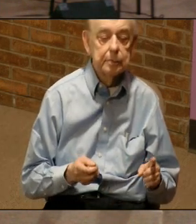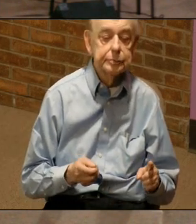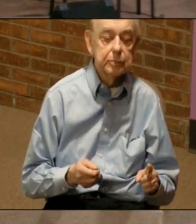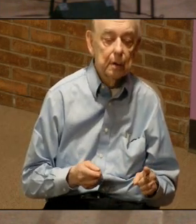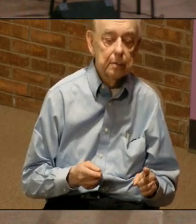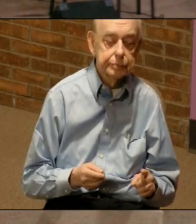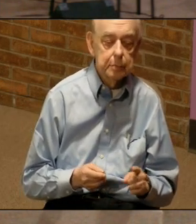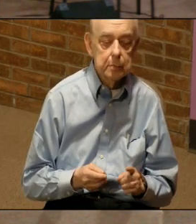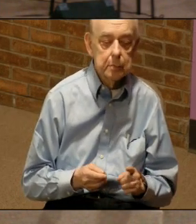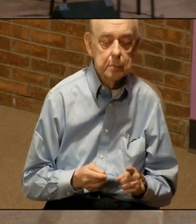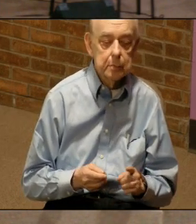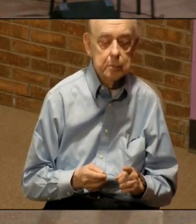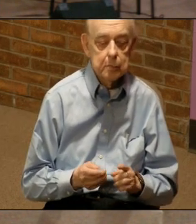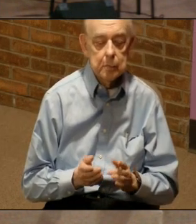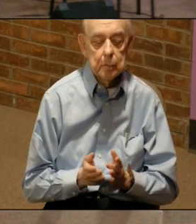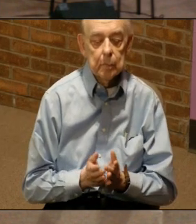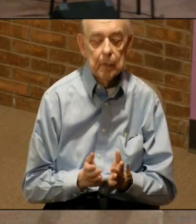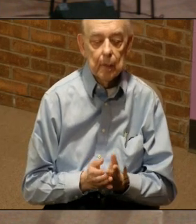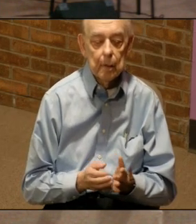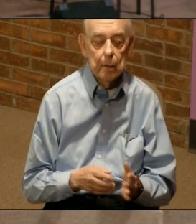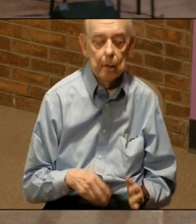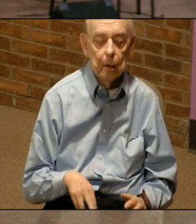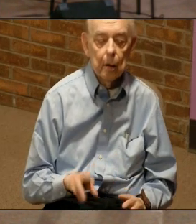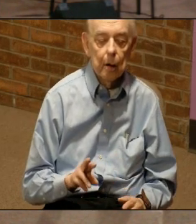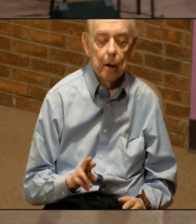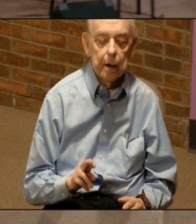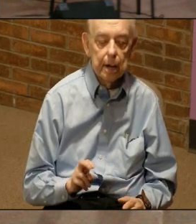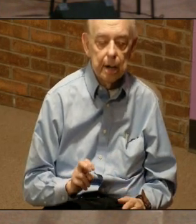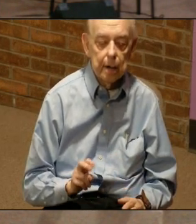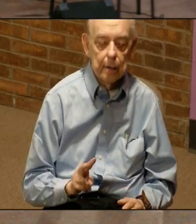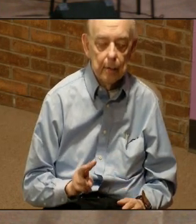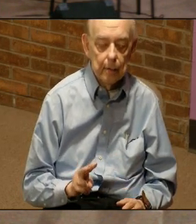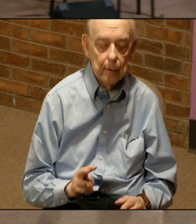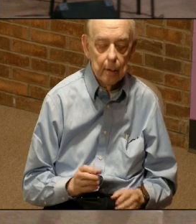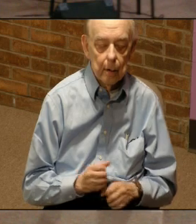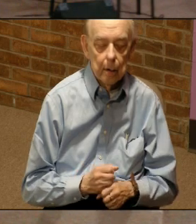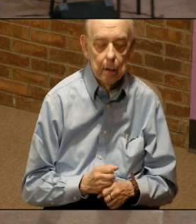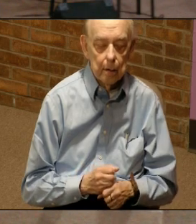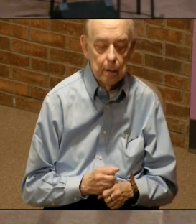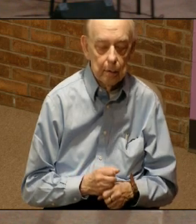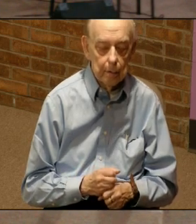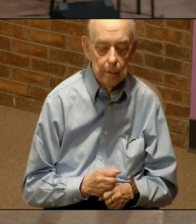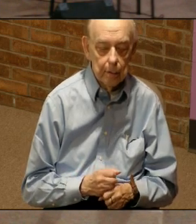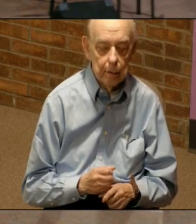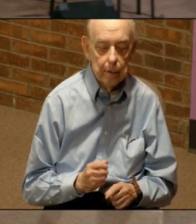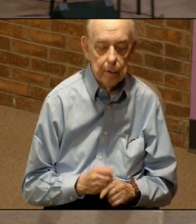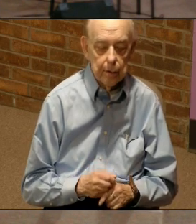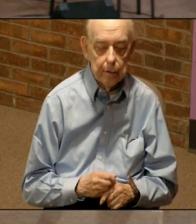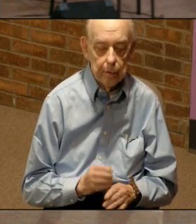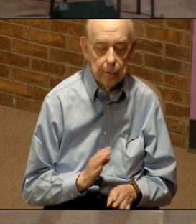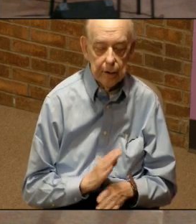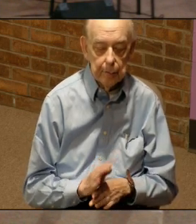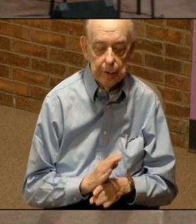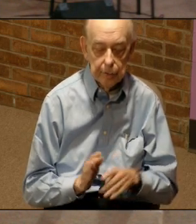book of Revelation, when you begin to read it, you end up getting a Charlie horse between your ears,